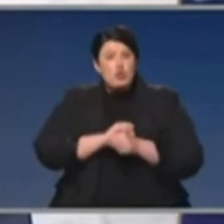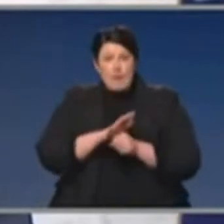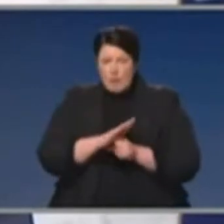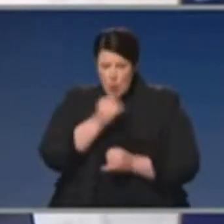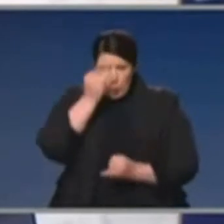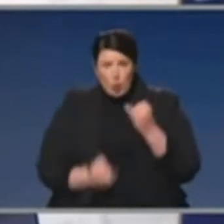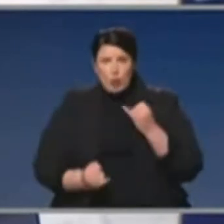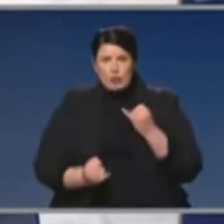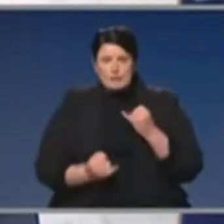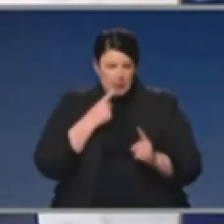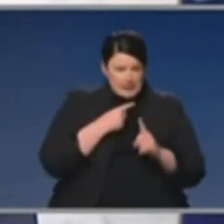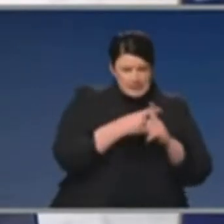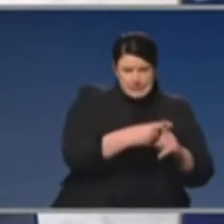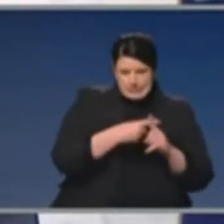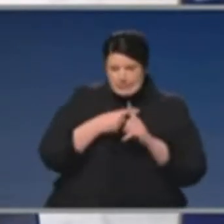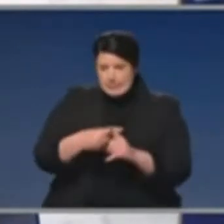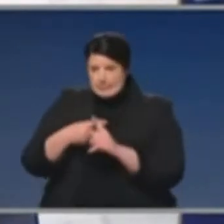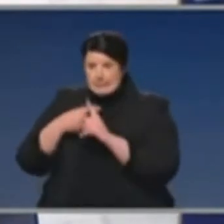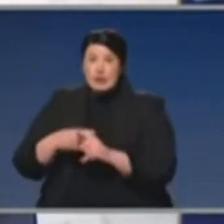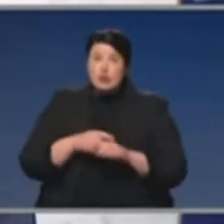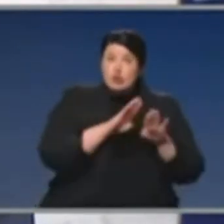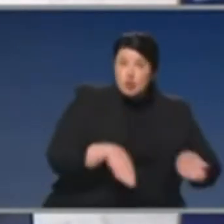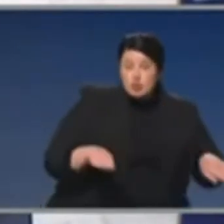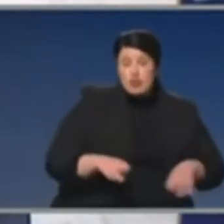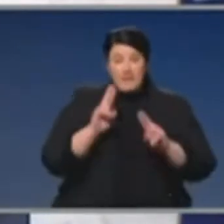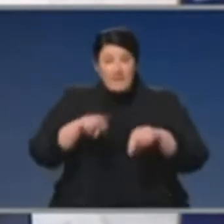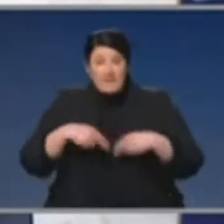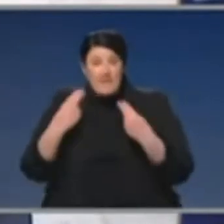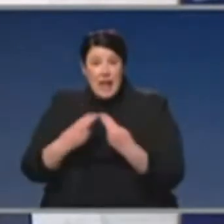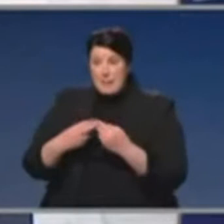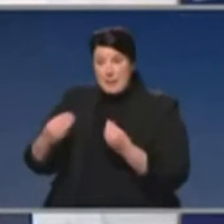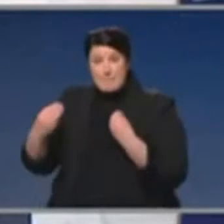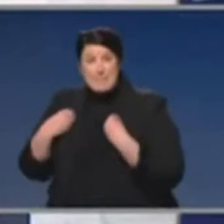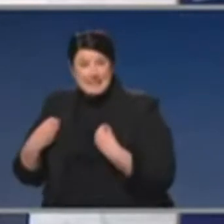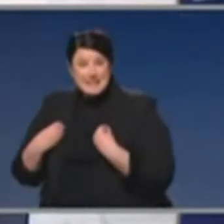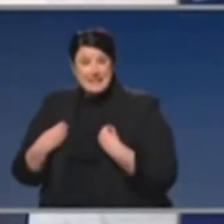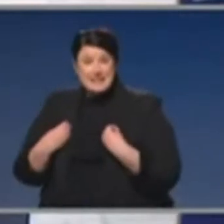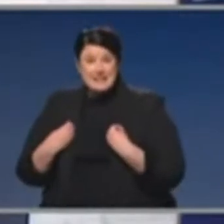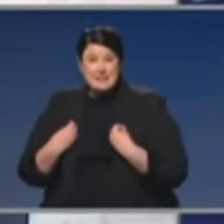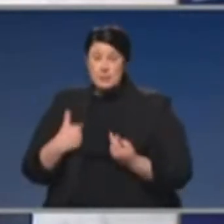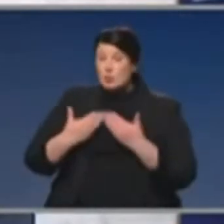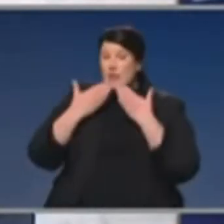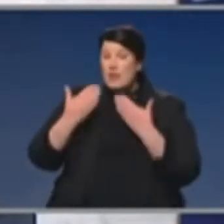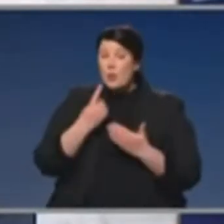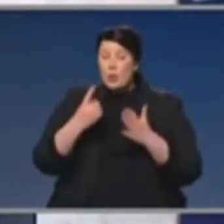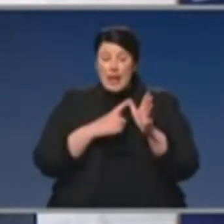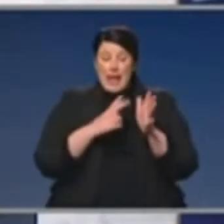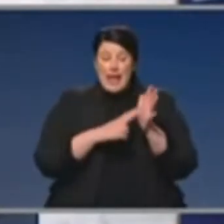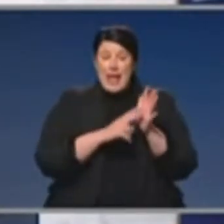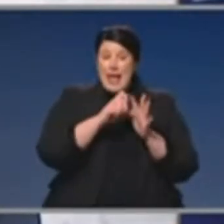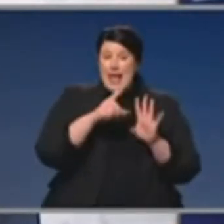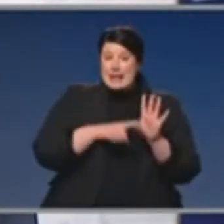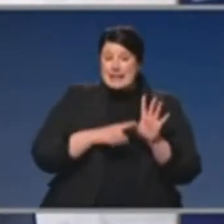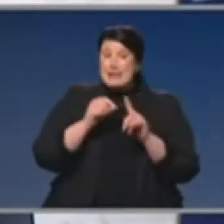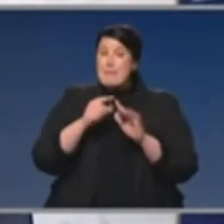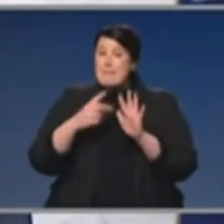and target online kids, families, businesses. And so I want to thank very much Andy Penn for the work that he's done,